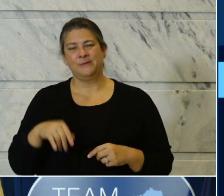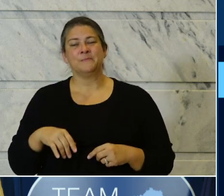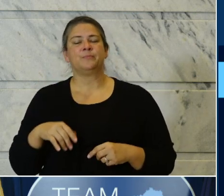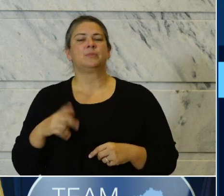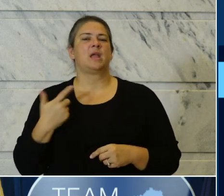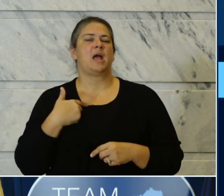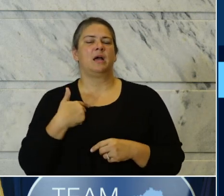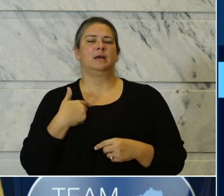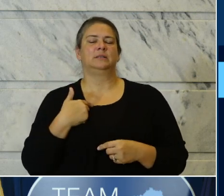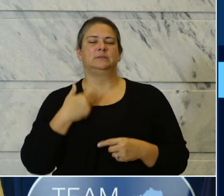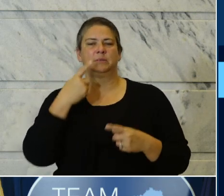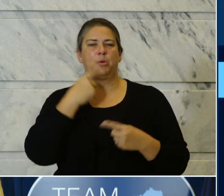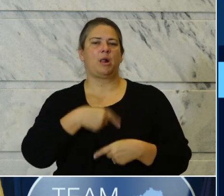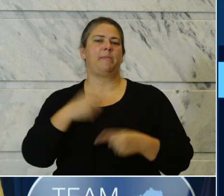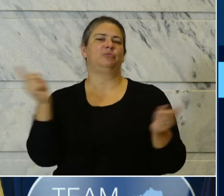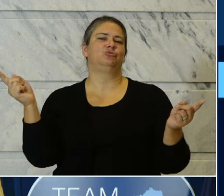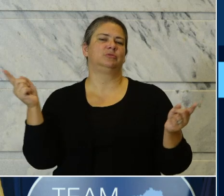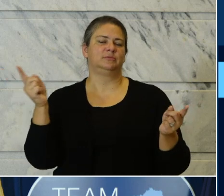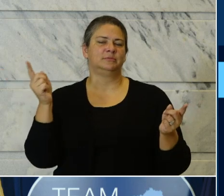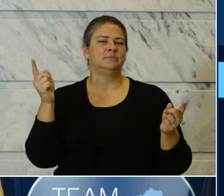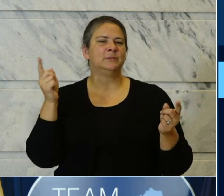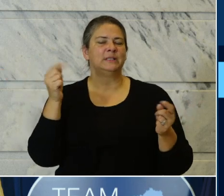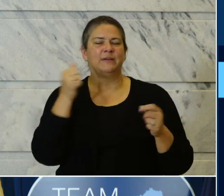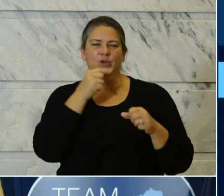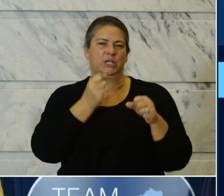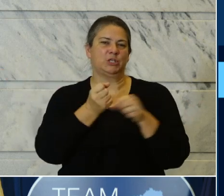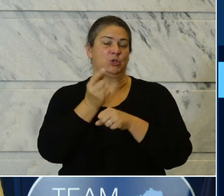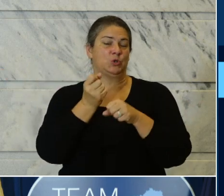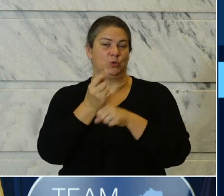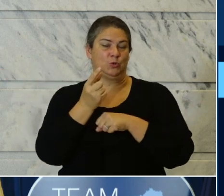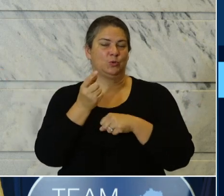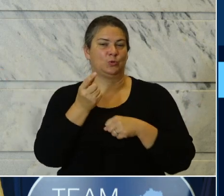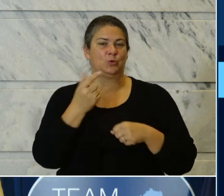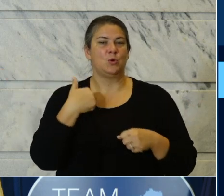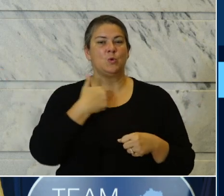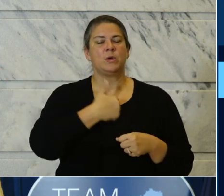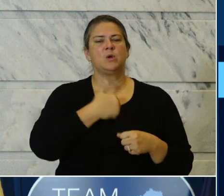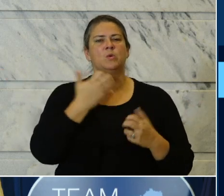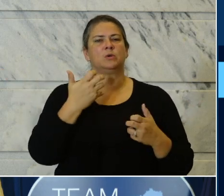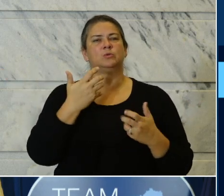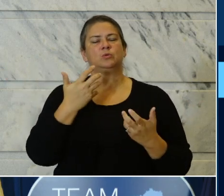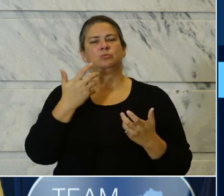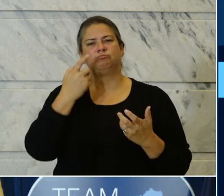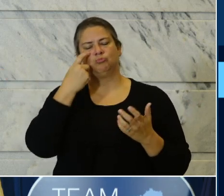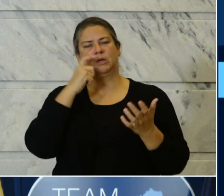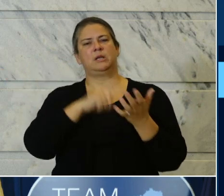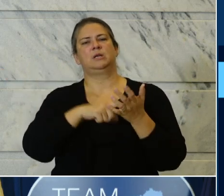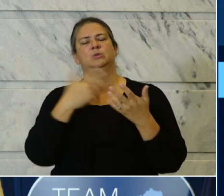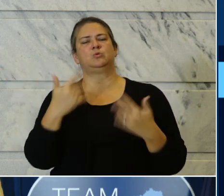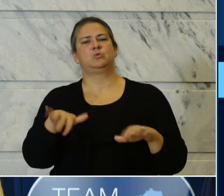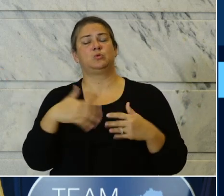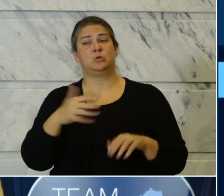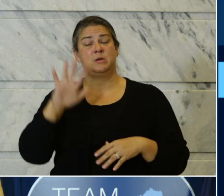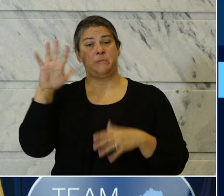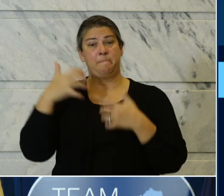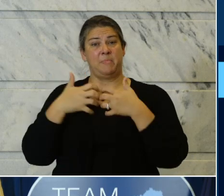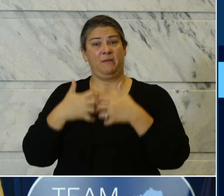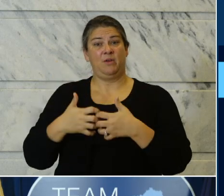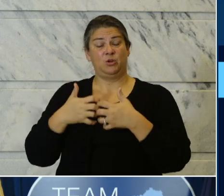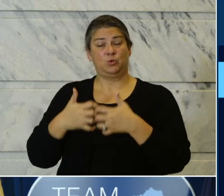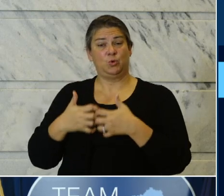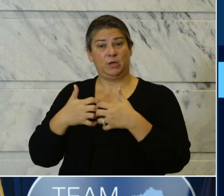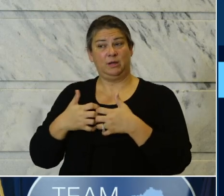each year, it's another to truly recognize how profound an impact manufacturing has on Kentucky's economy,